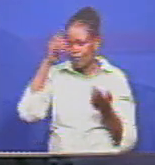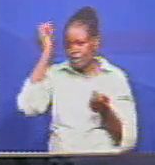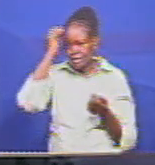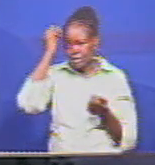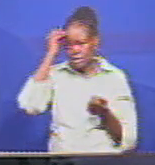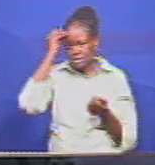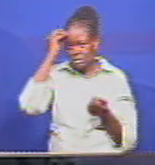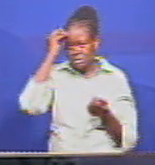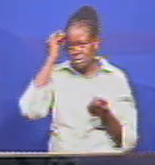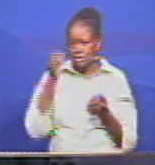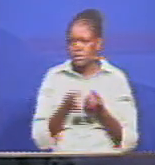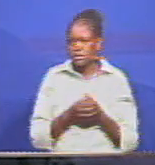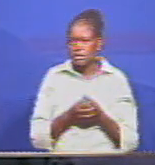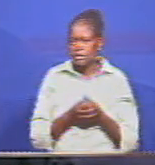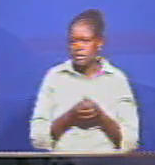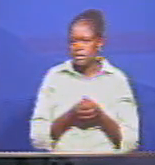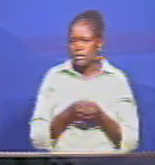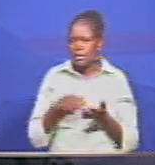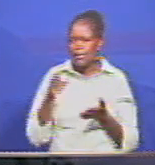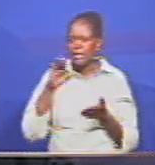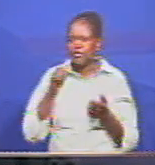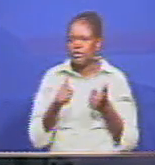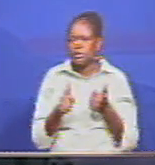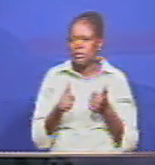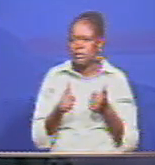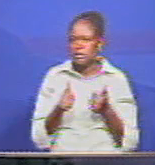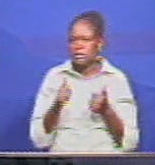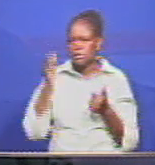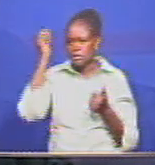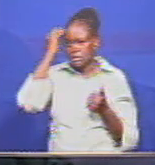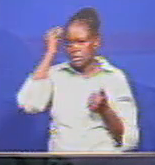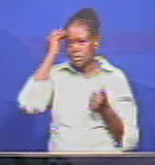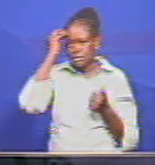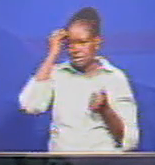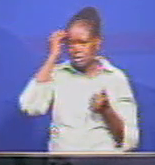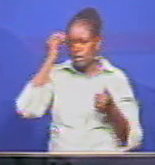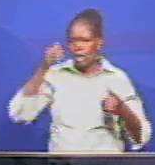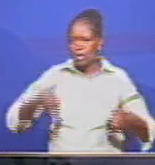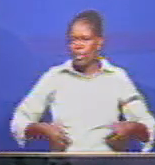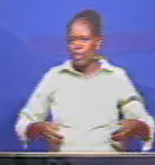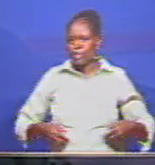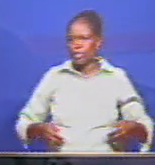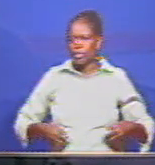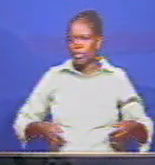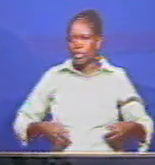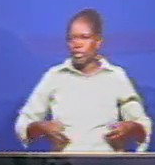mm-hmm. and especially educating the young ones,